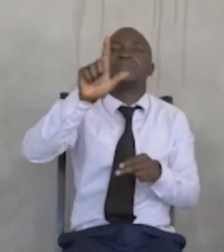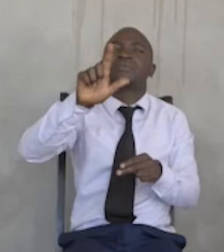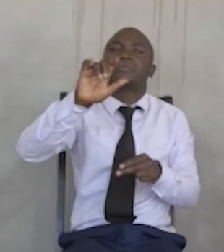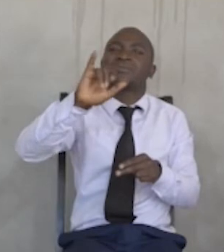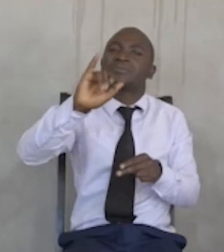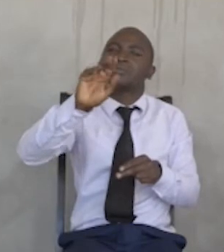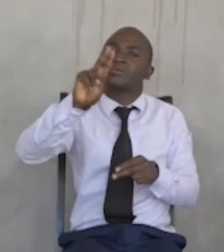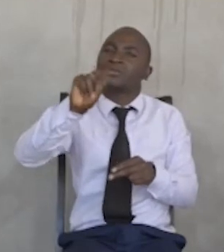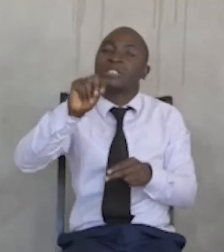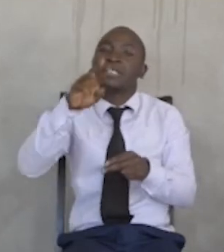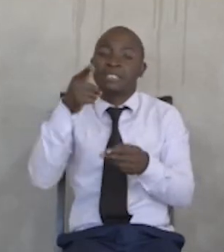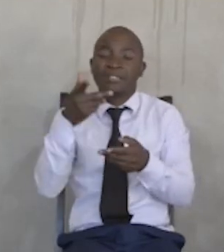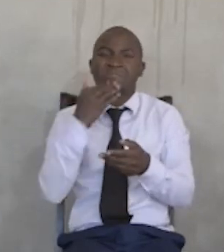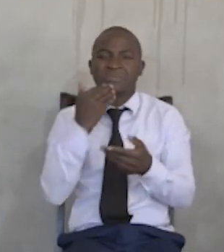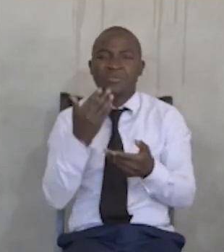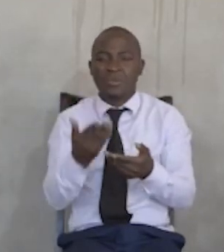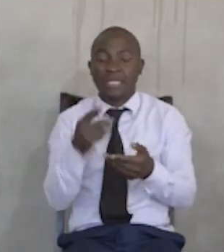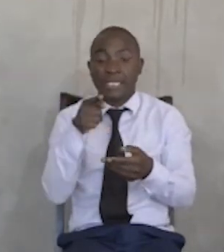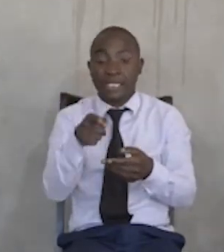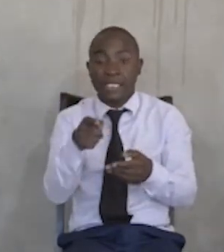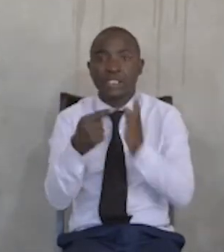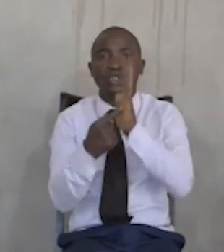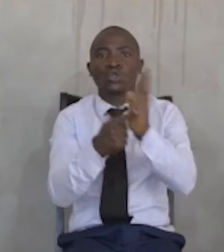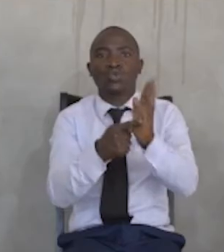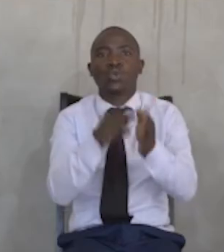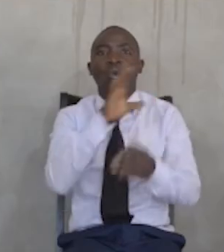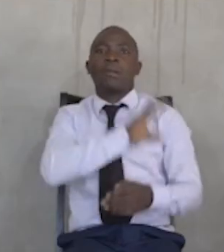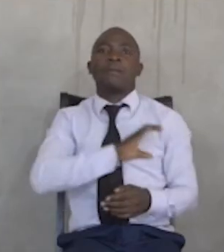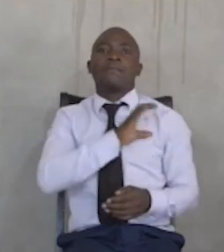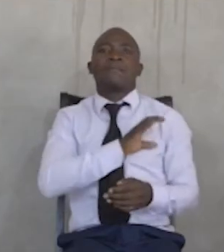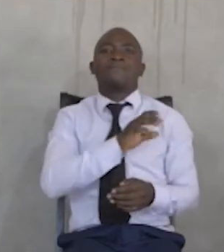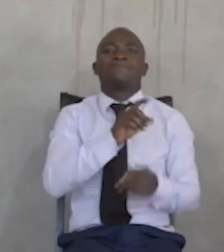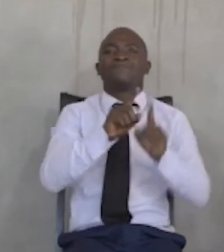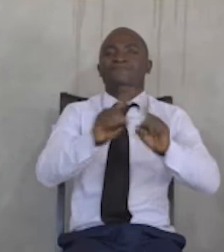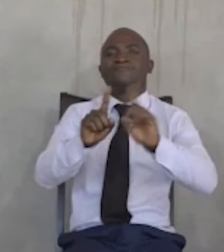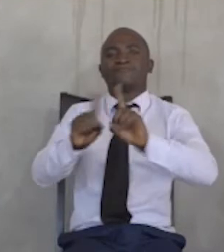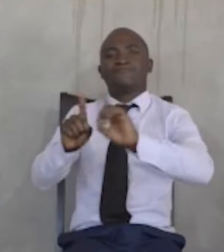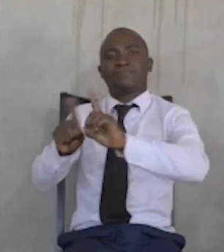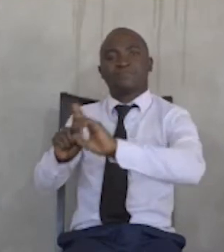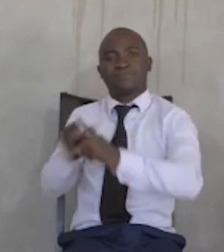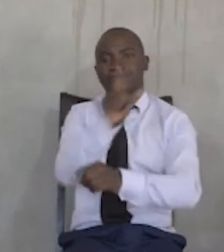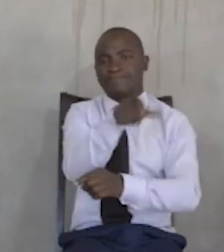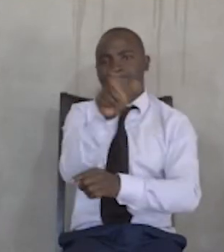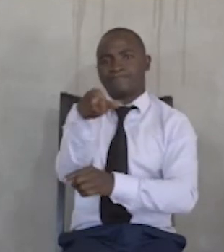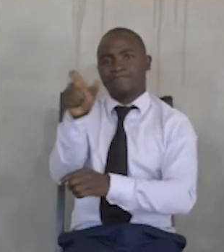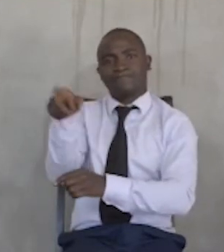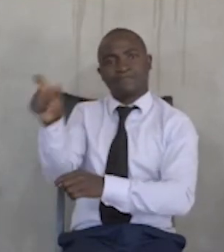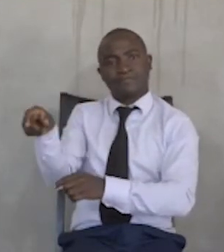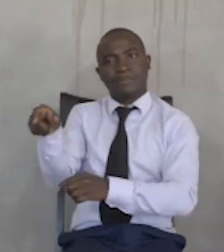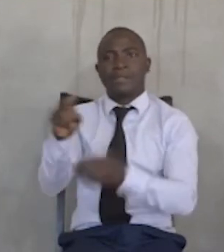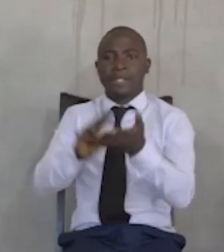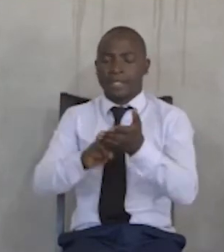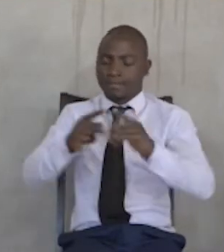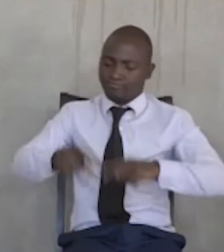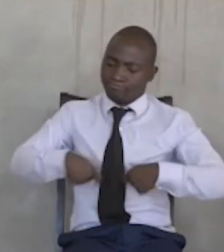characteristics that each individual has, and they are also passed to the